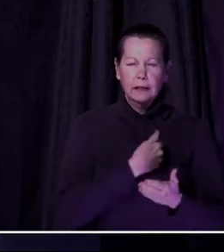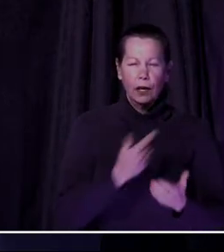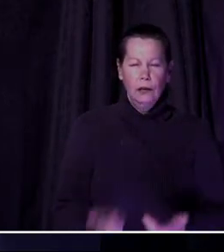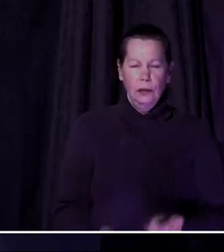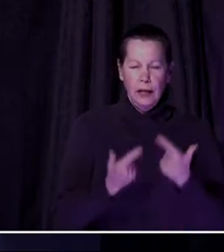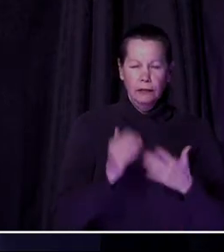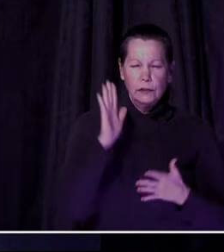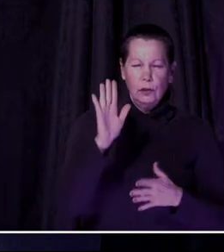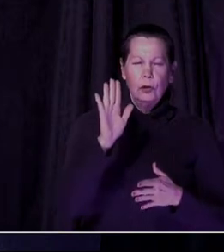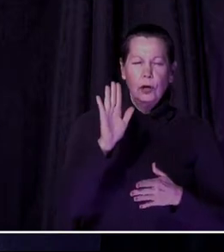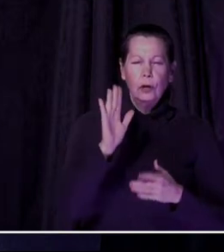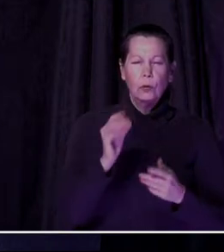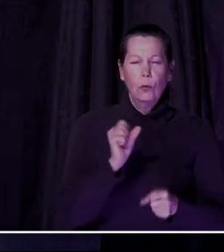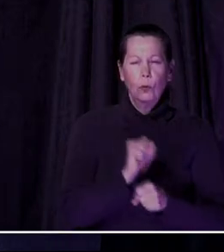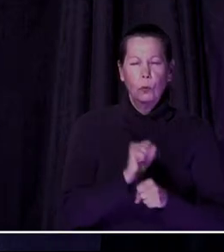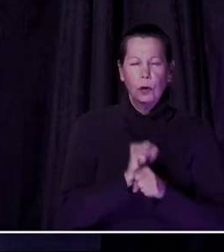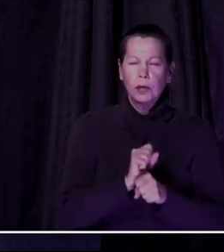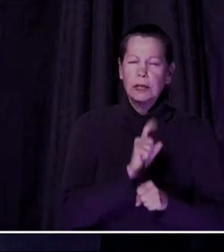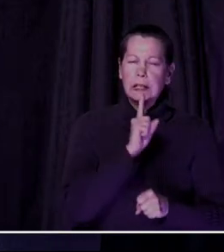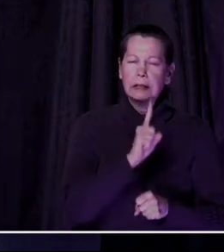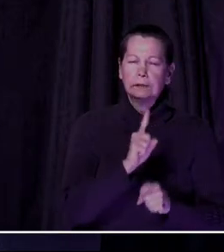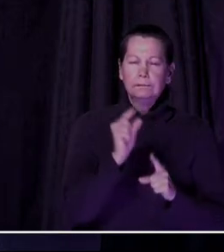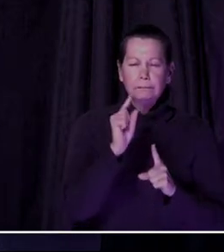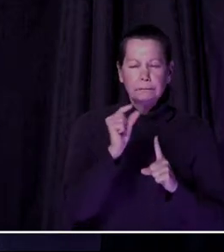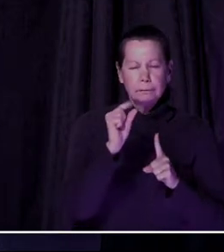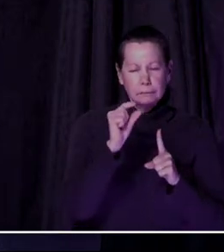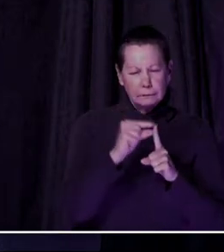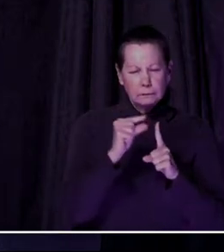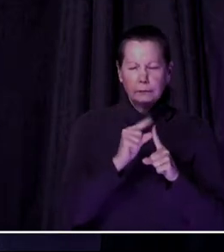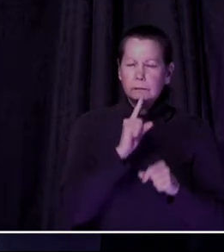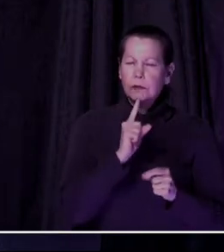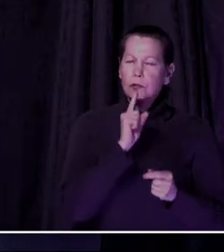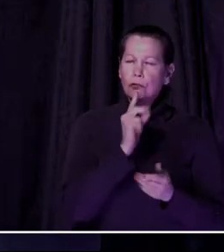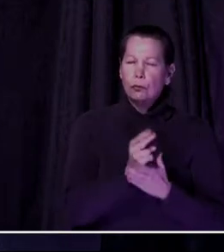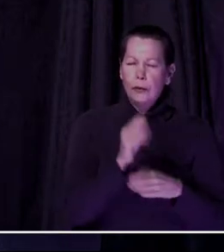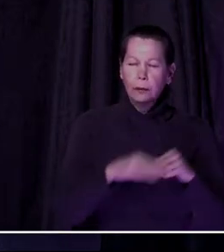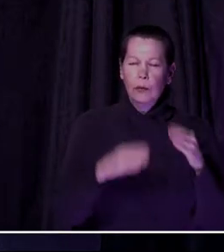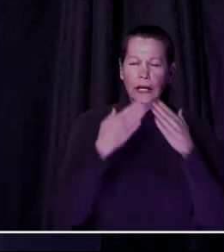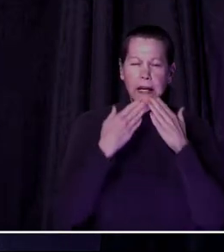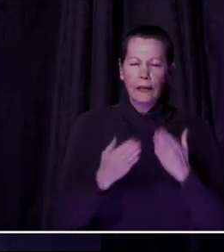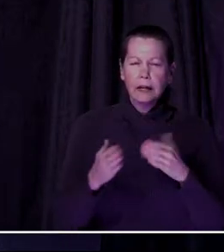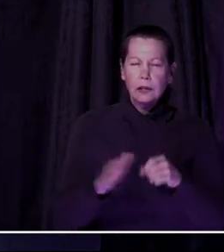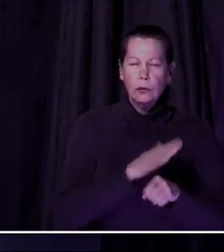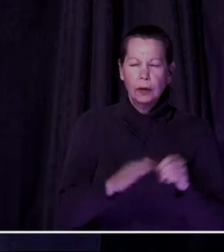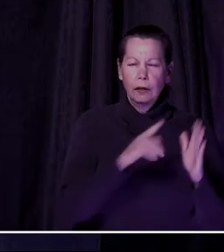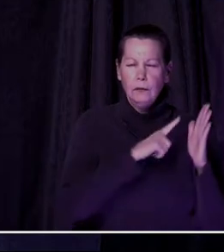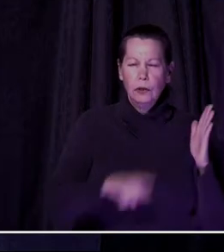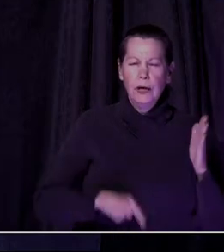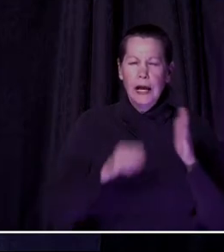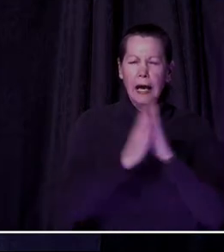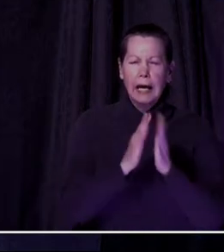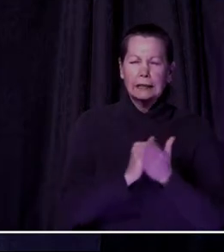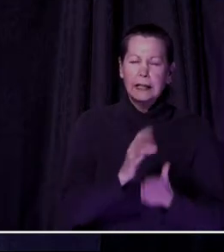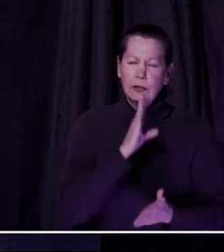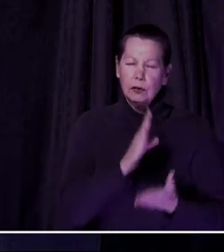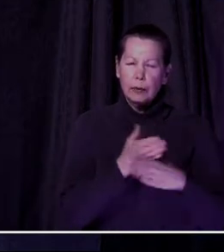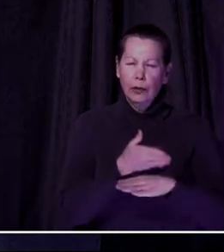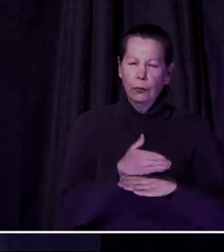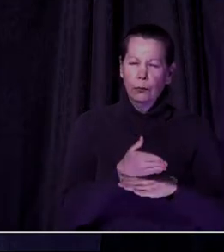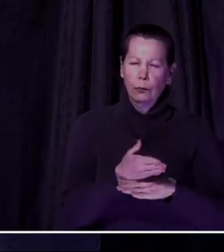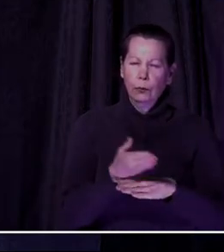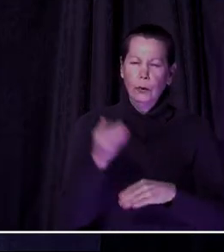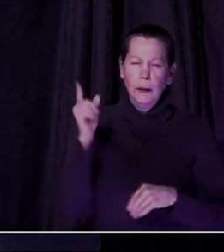Your word is true. We can't thank you enough, Lord. So, Father, I just ask that you speak through